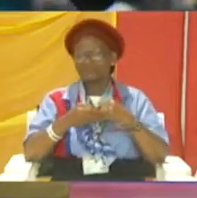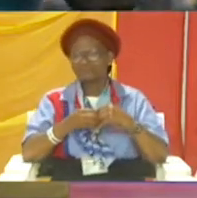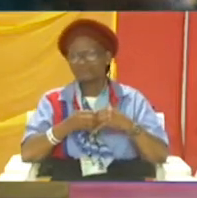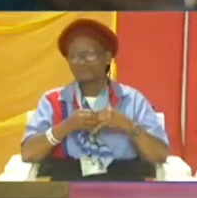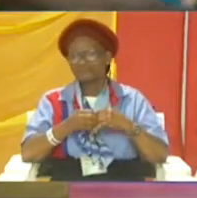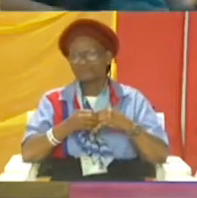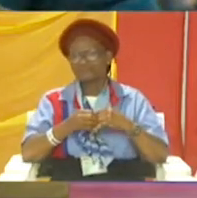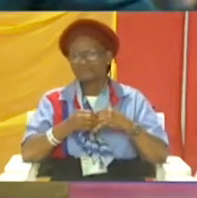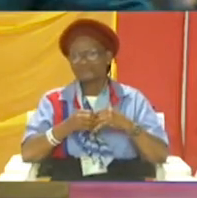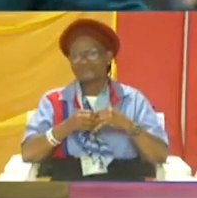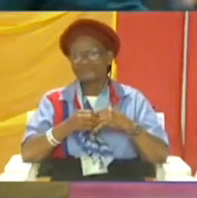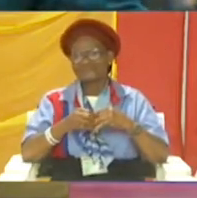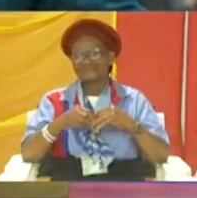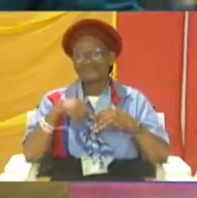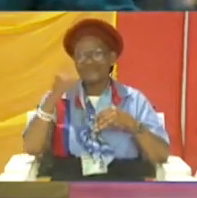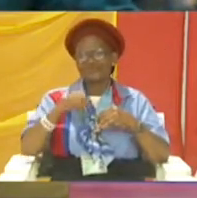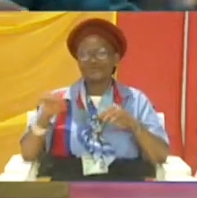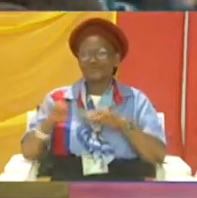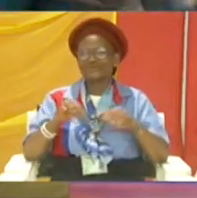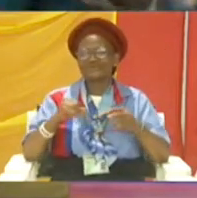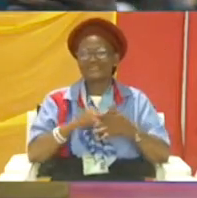Who does he think he is?